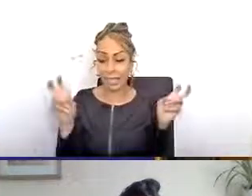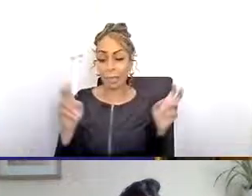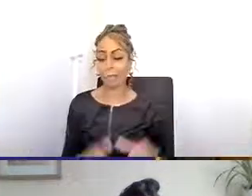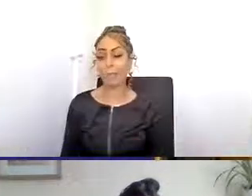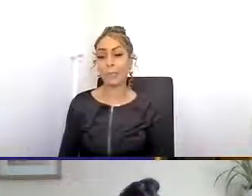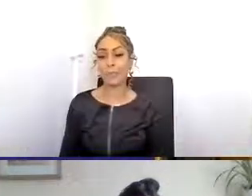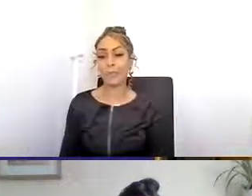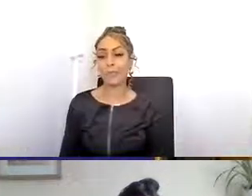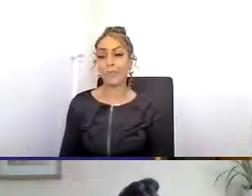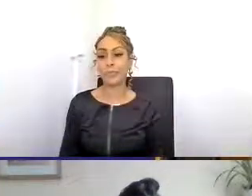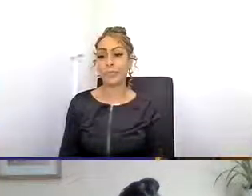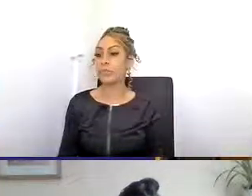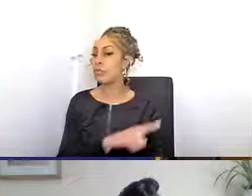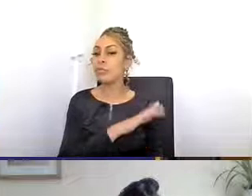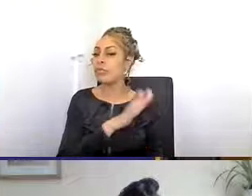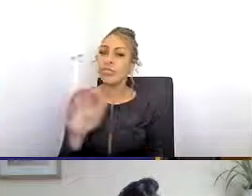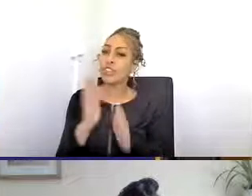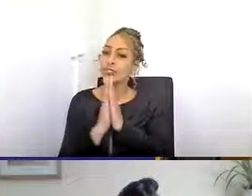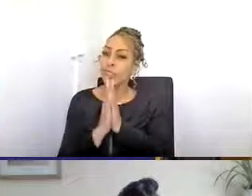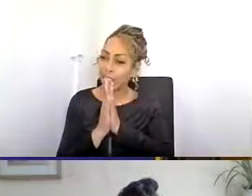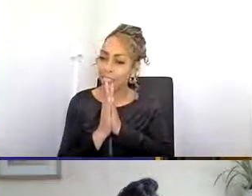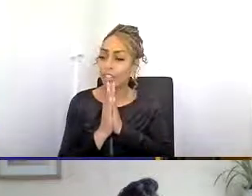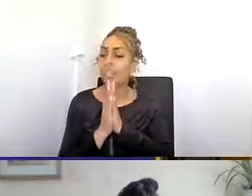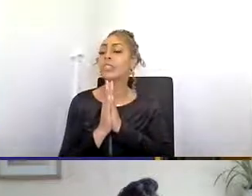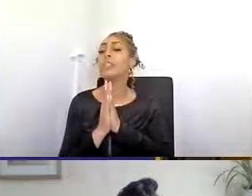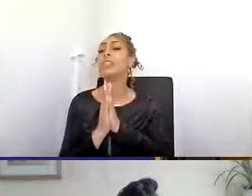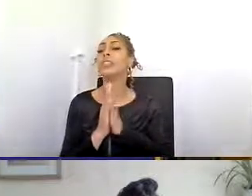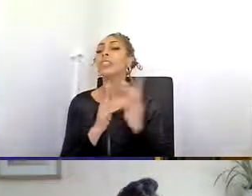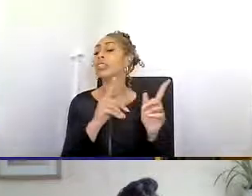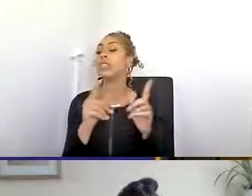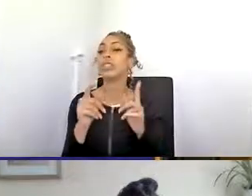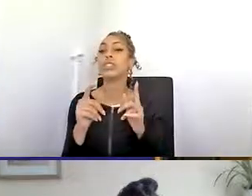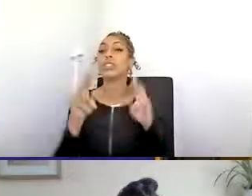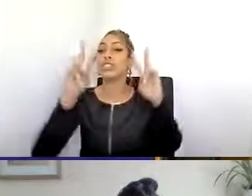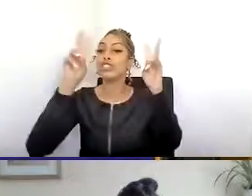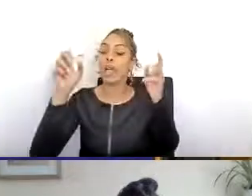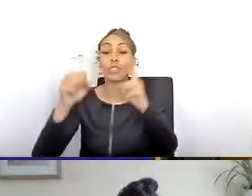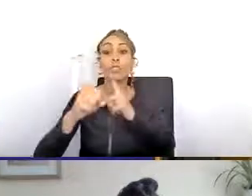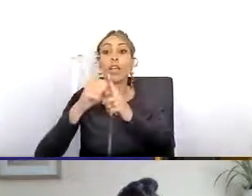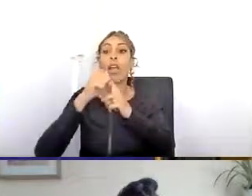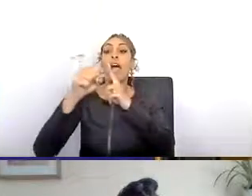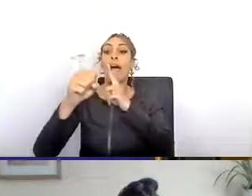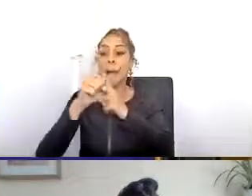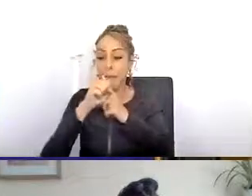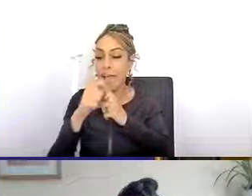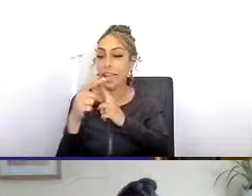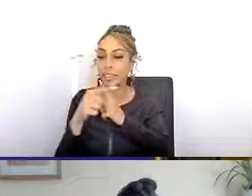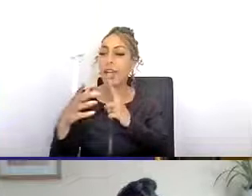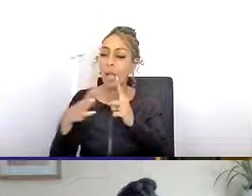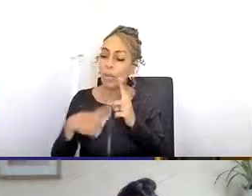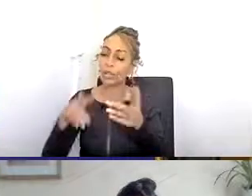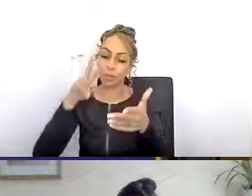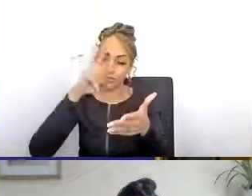he wasn't religious, the subject certainly struck a particular resonance with him. And I just wanted to read